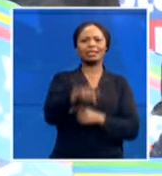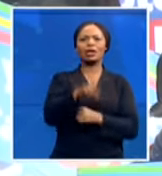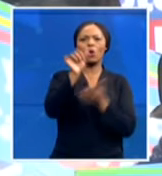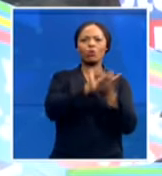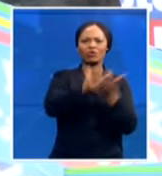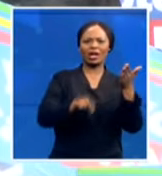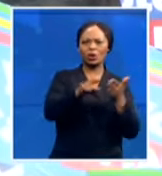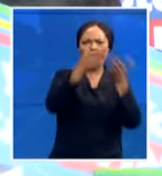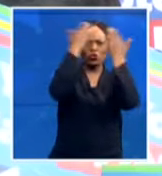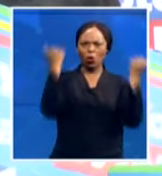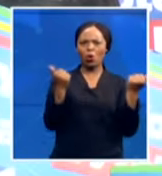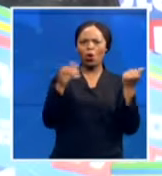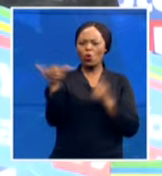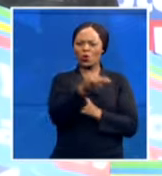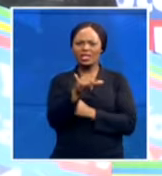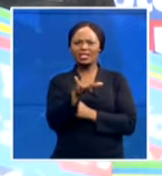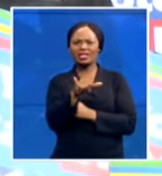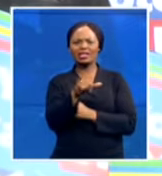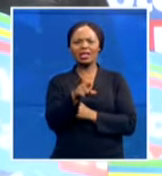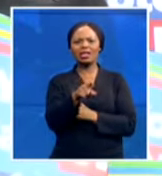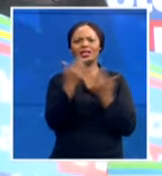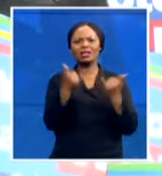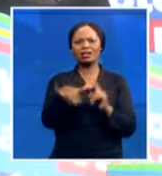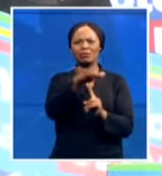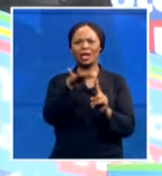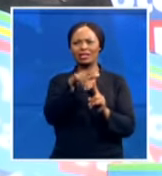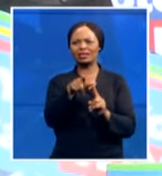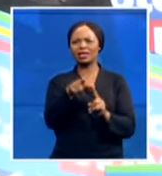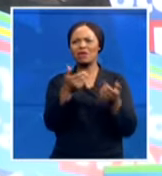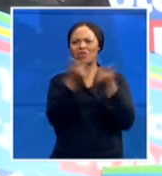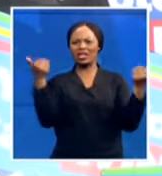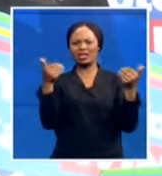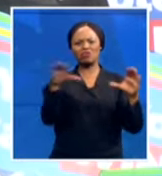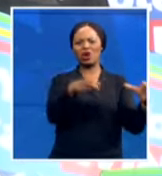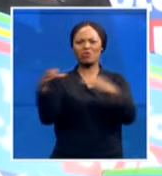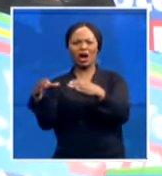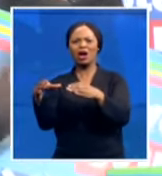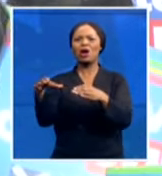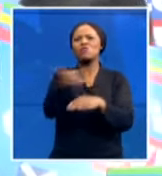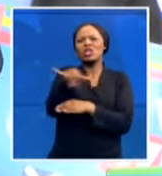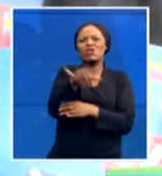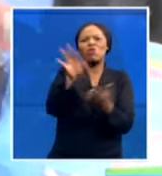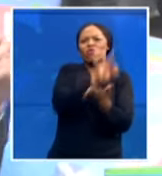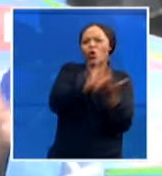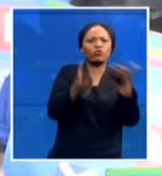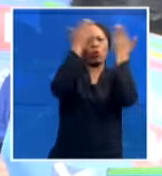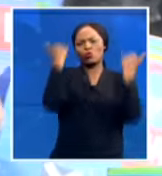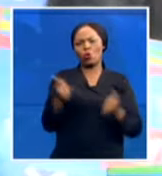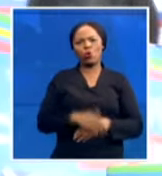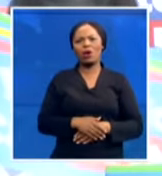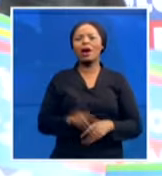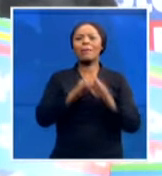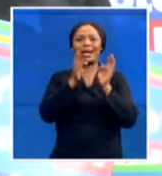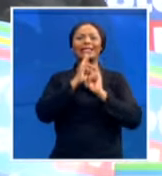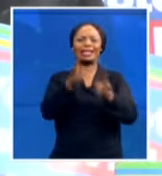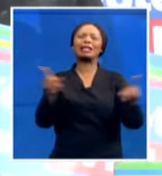will be voting for. But it doesn't make a difference. The result will be the same. But what you must know is